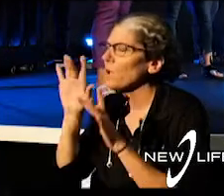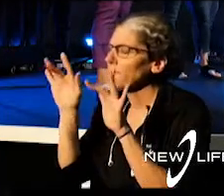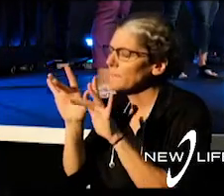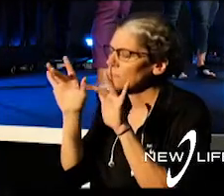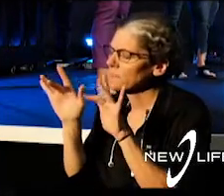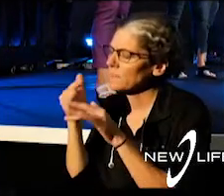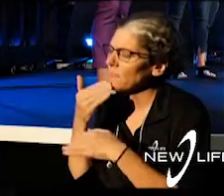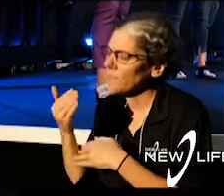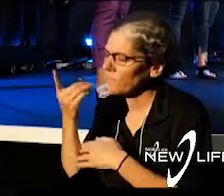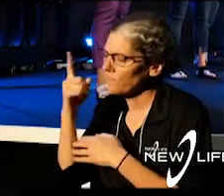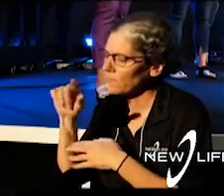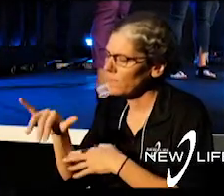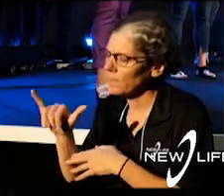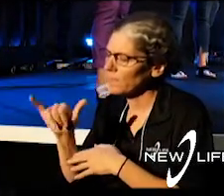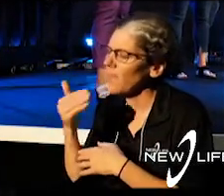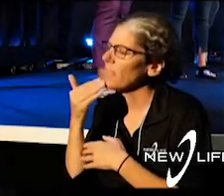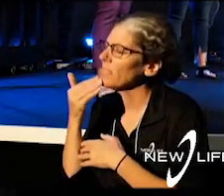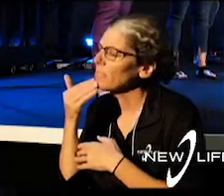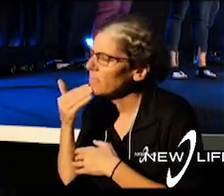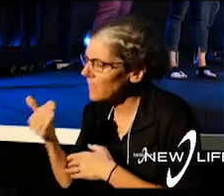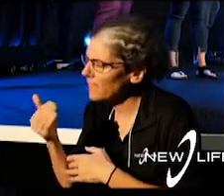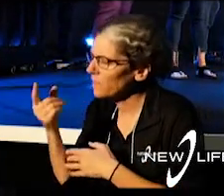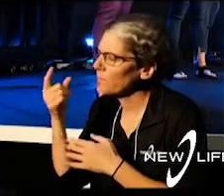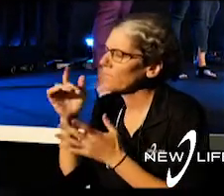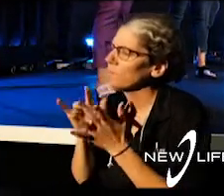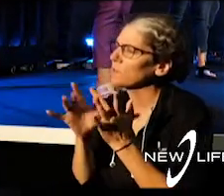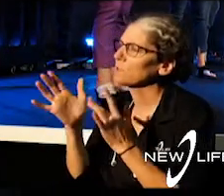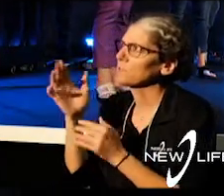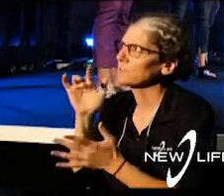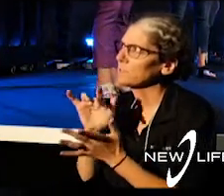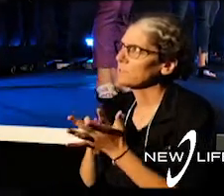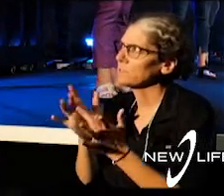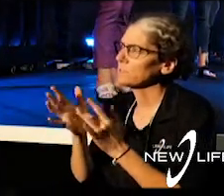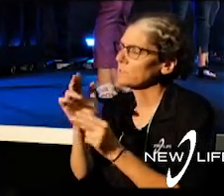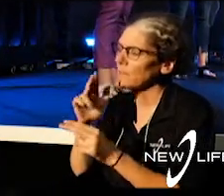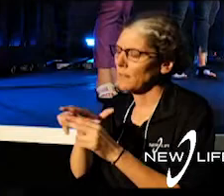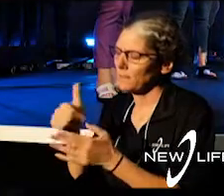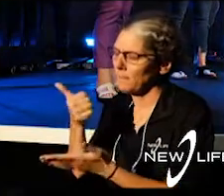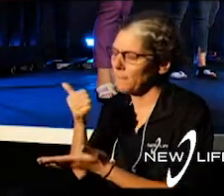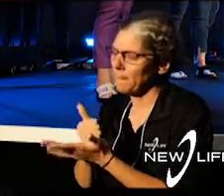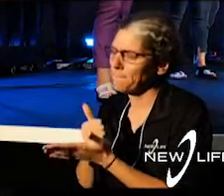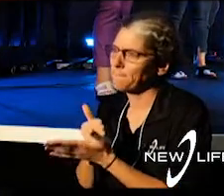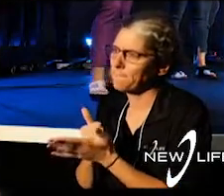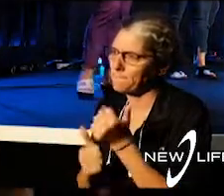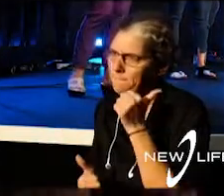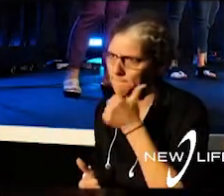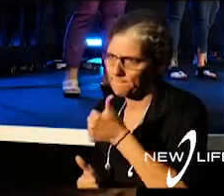Thank you for Jesus. And it's in His name we pray. Amen.